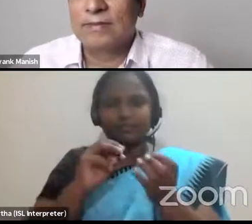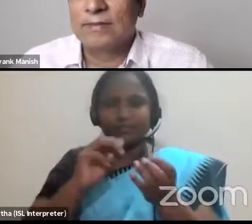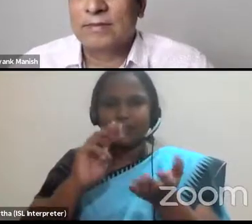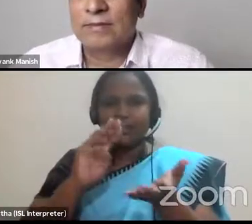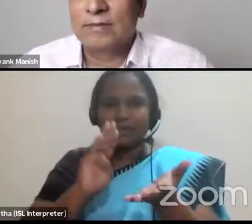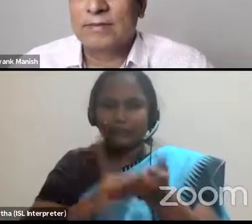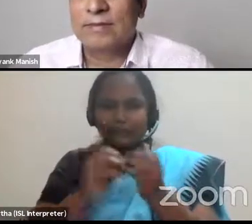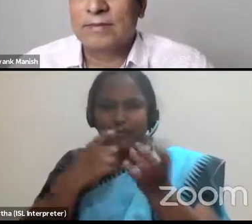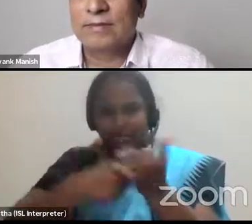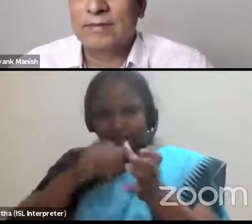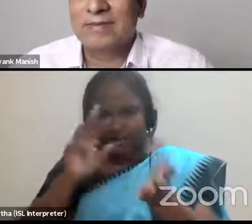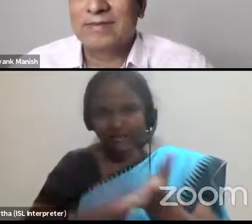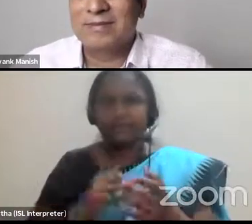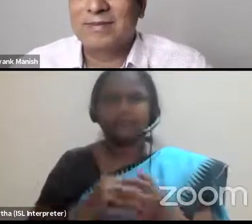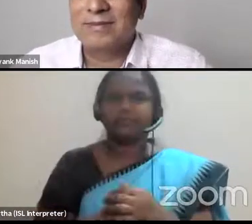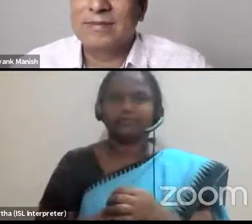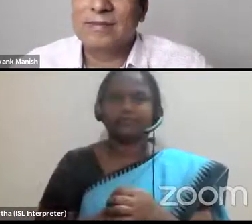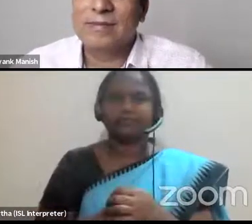Patamraman.